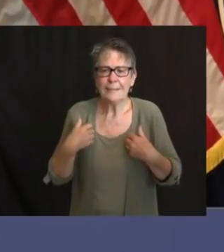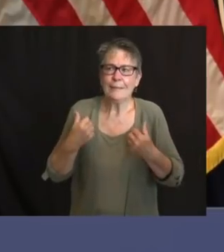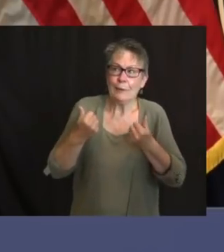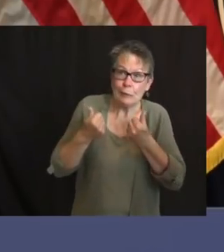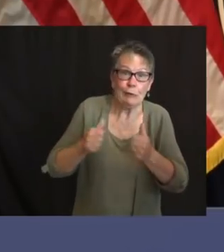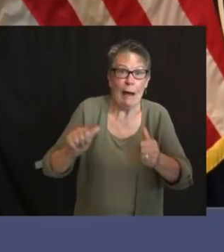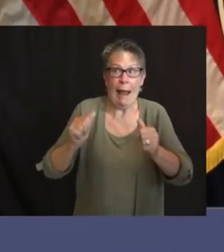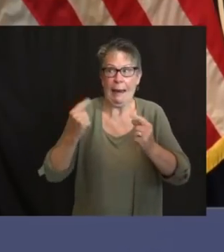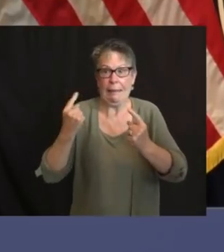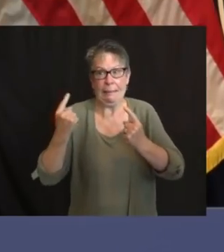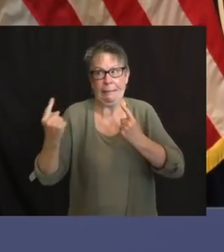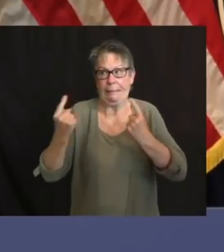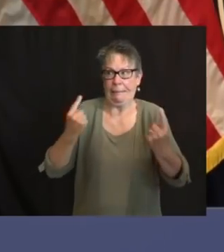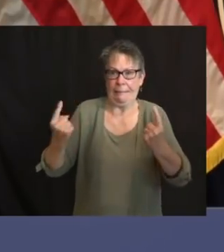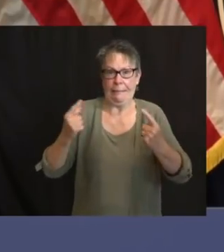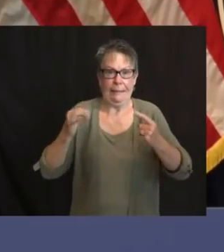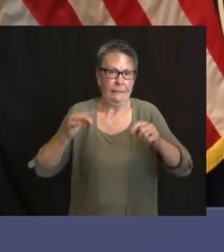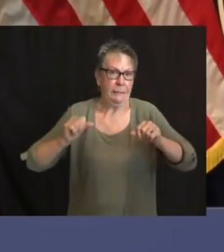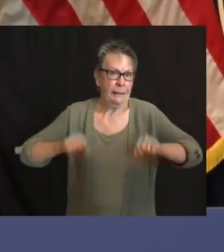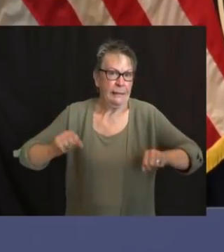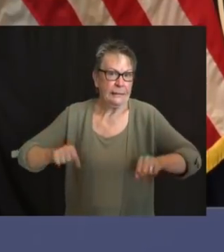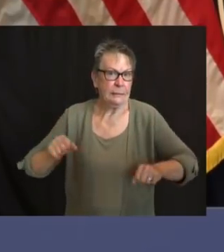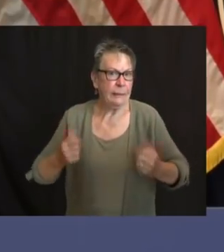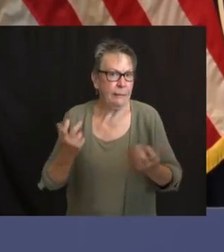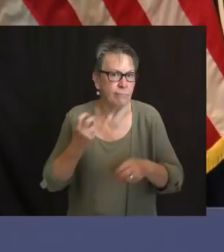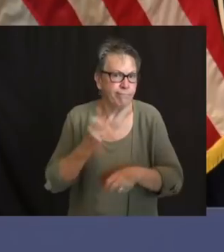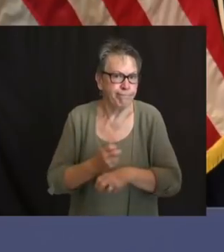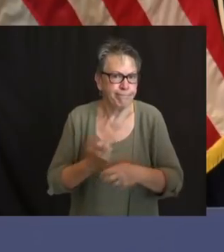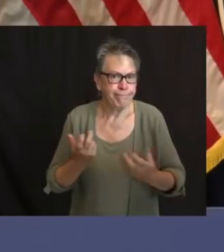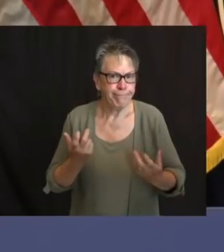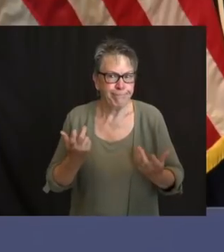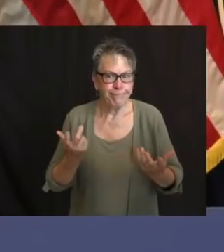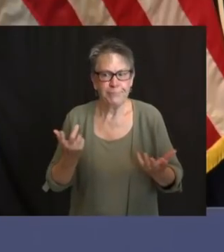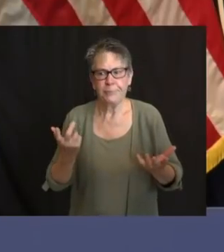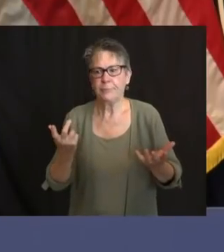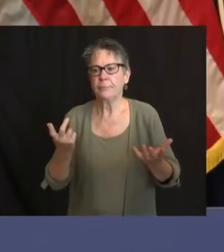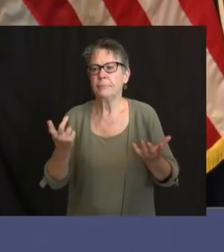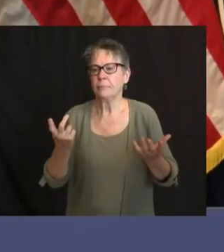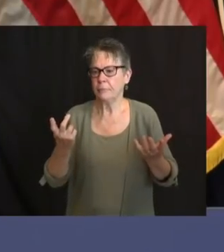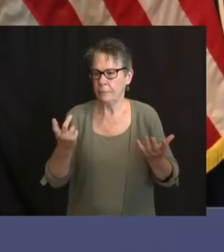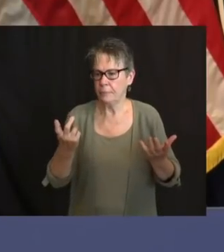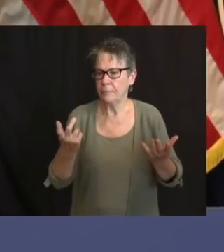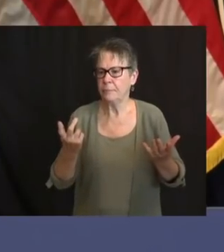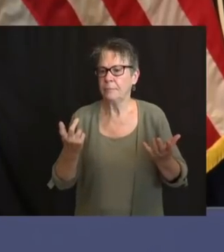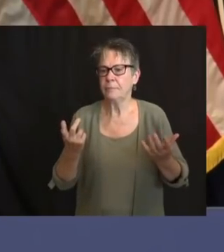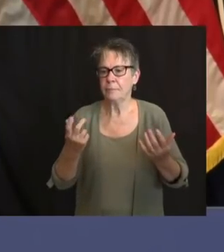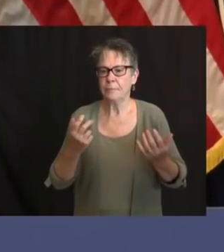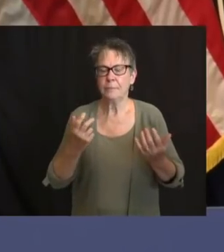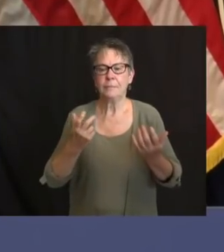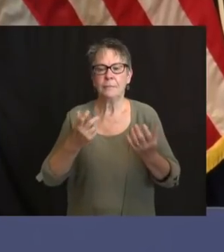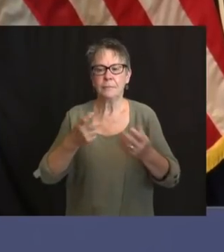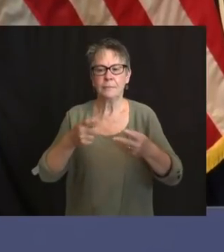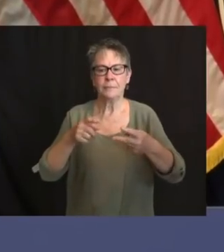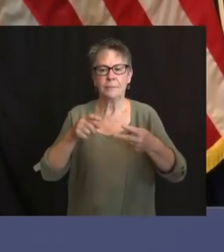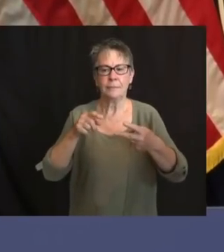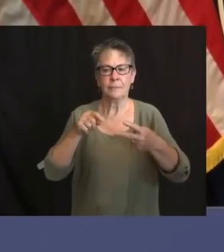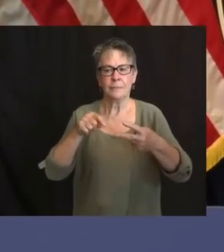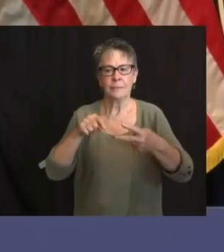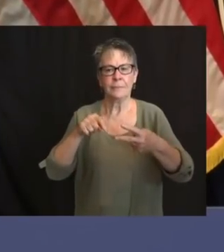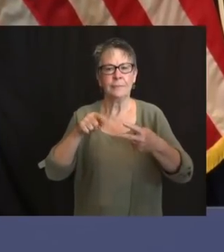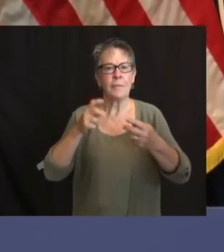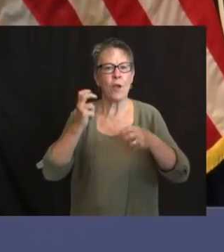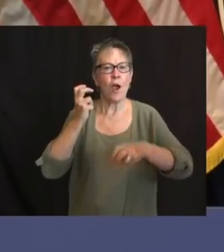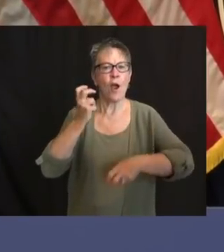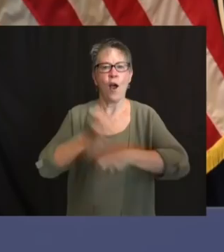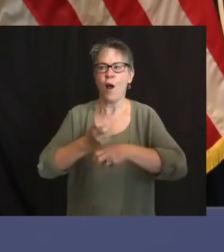was not moving. But I would just say to the contrary. Pat, Point Pleasant last night, I know there was a big gathering. Someone said